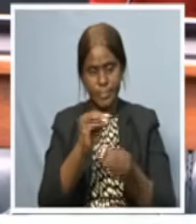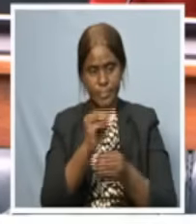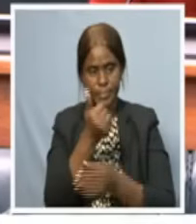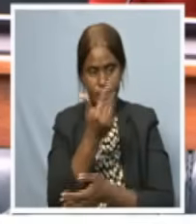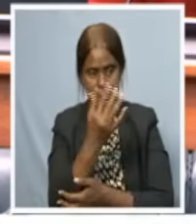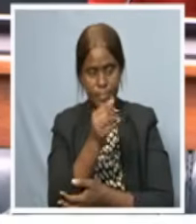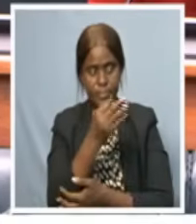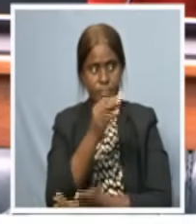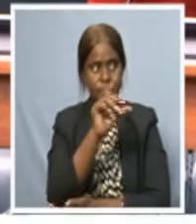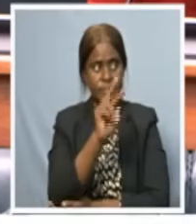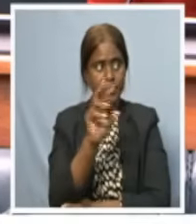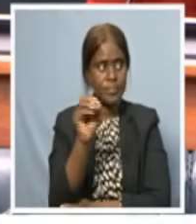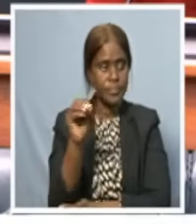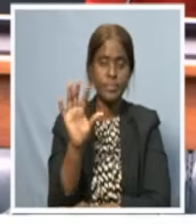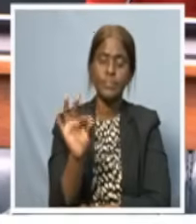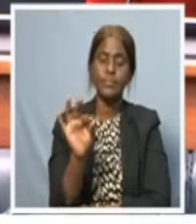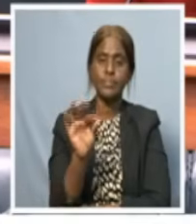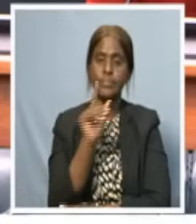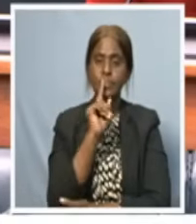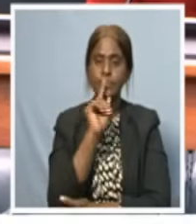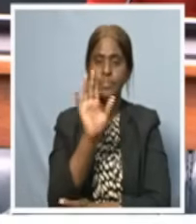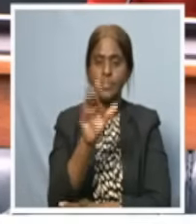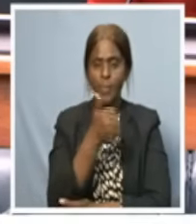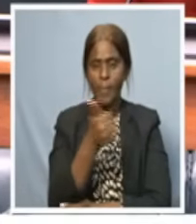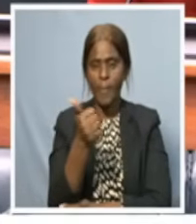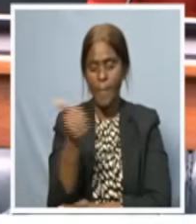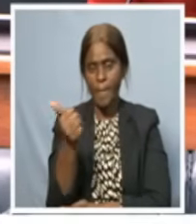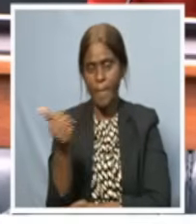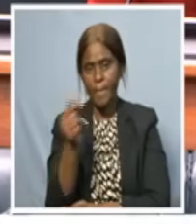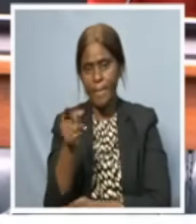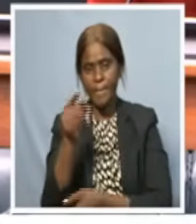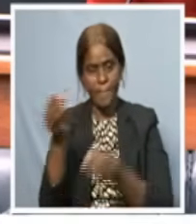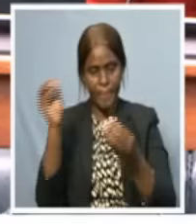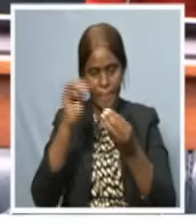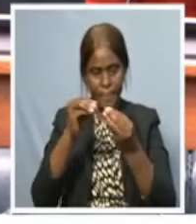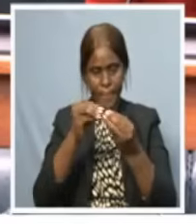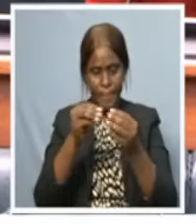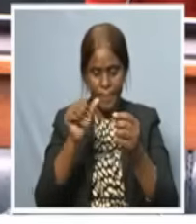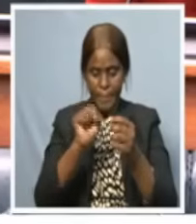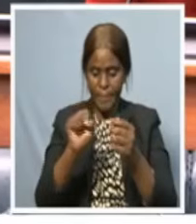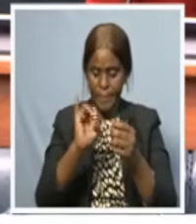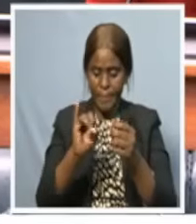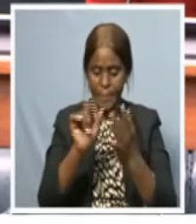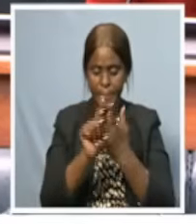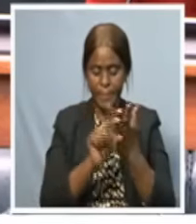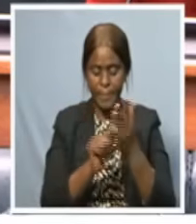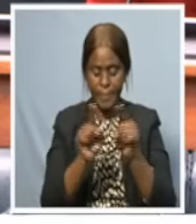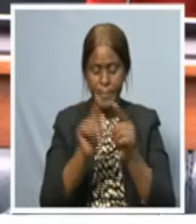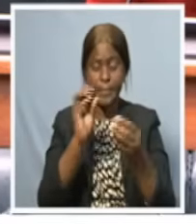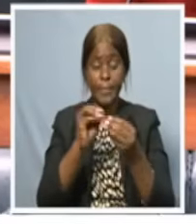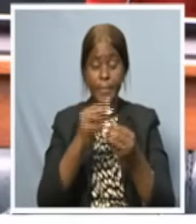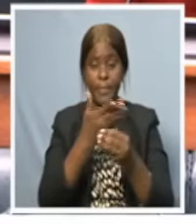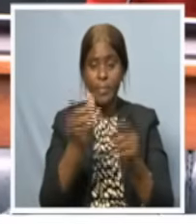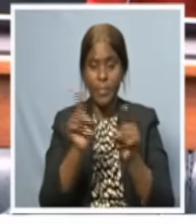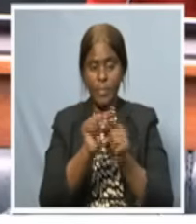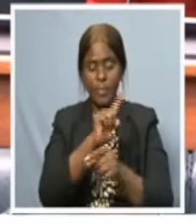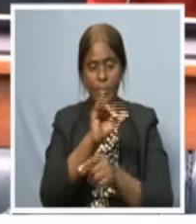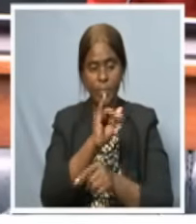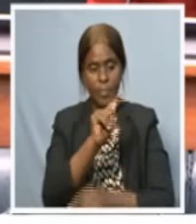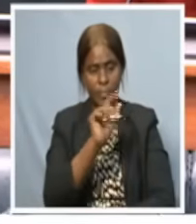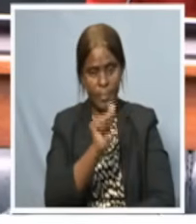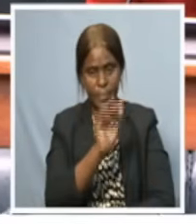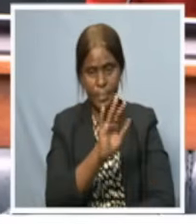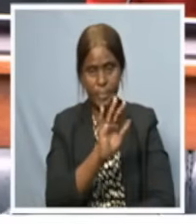number 15 of 2009, and several other complementary statutes. Further, the